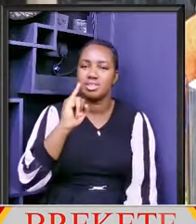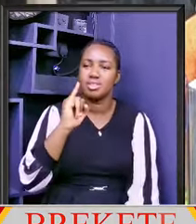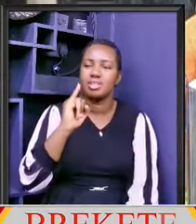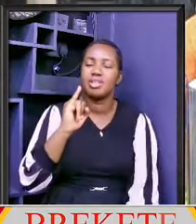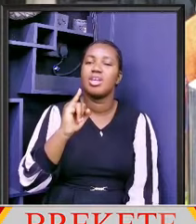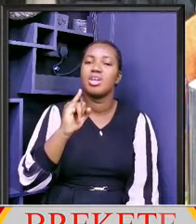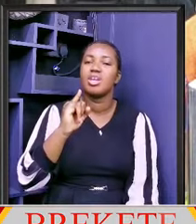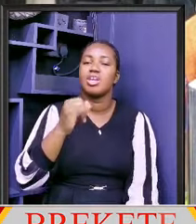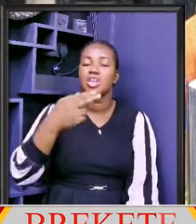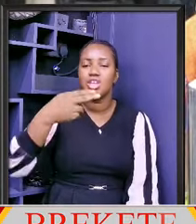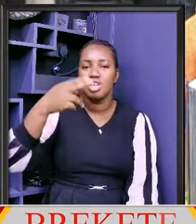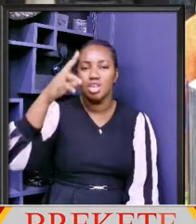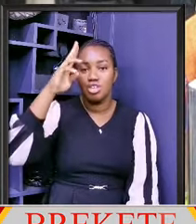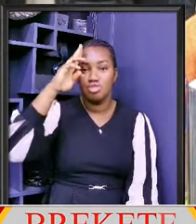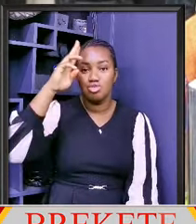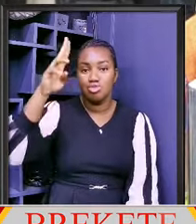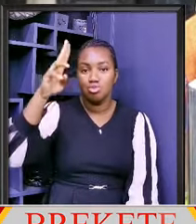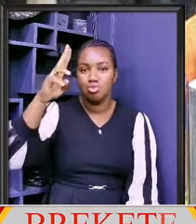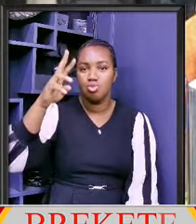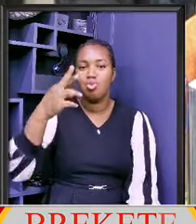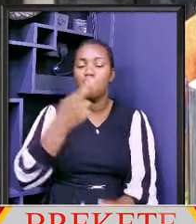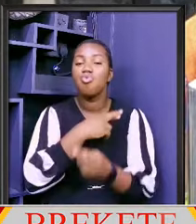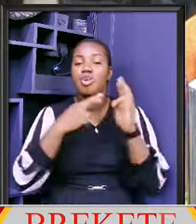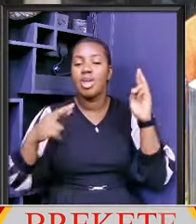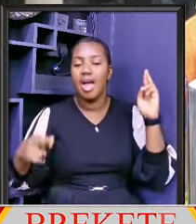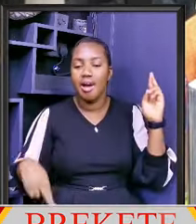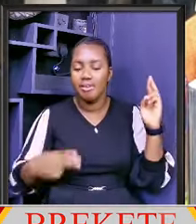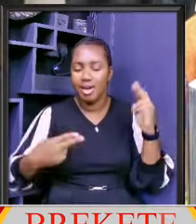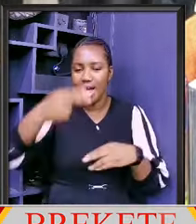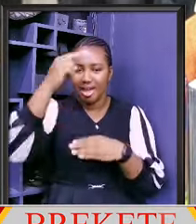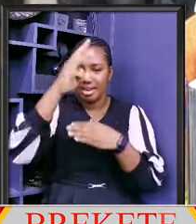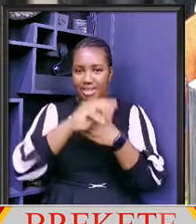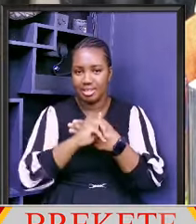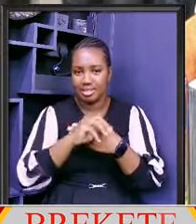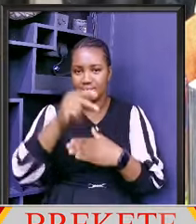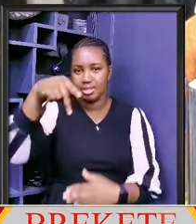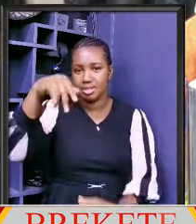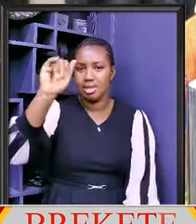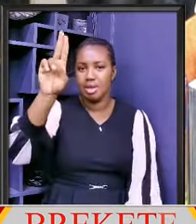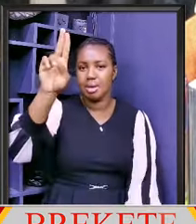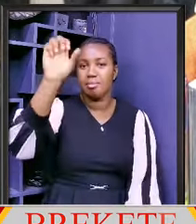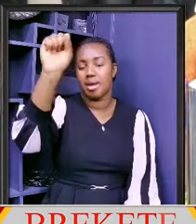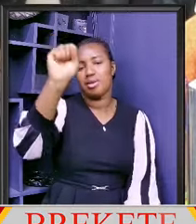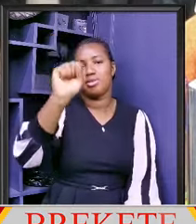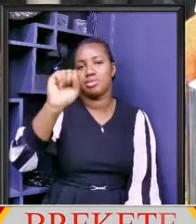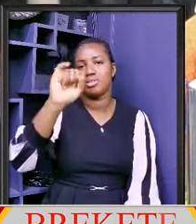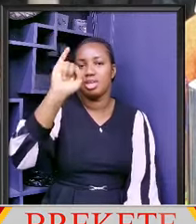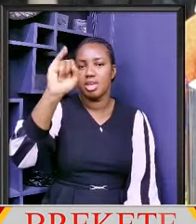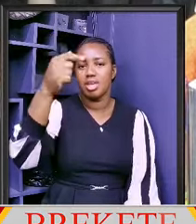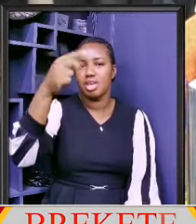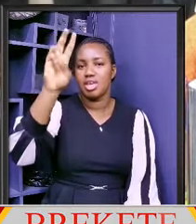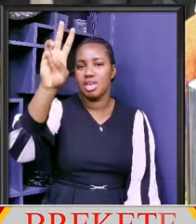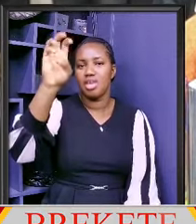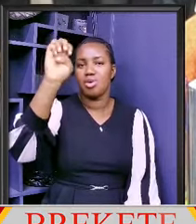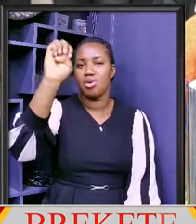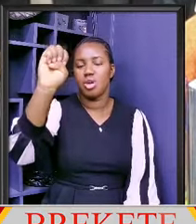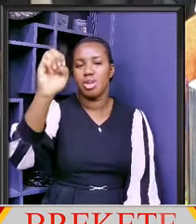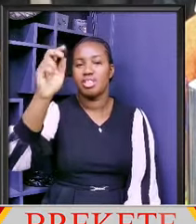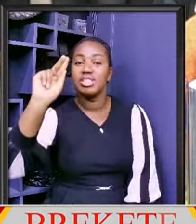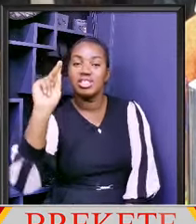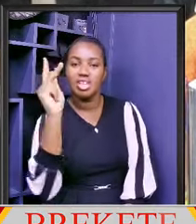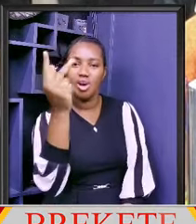Highness Pius Kachin Naman Igwe Manzi the Second